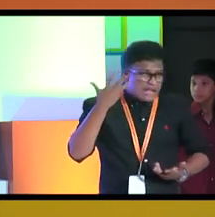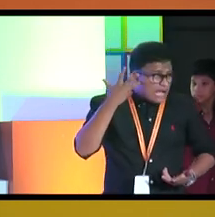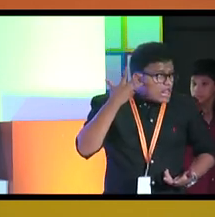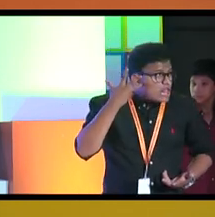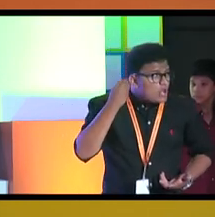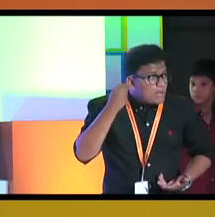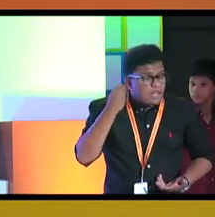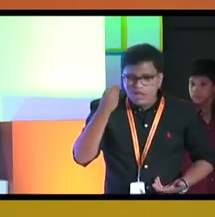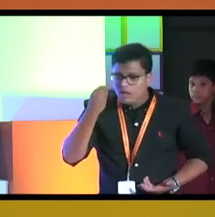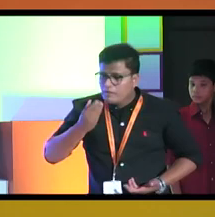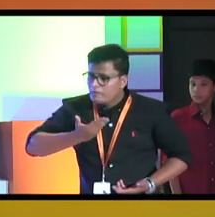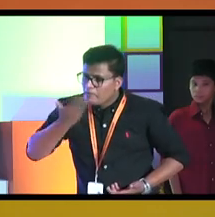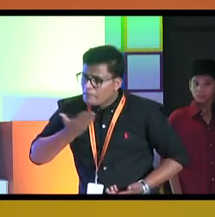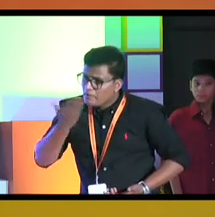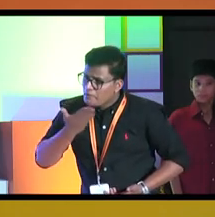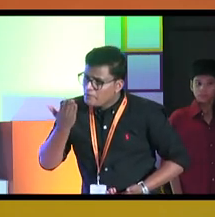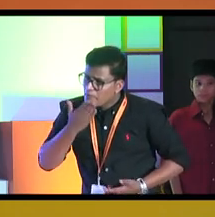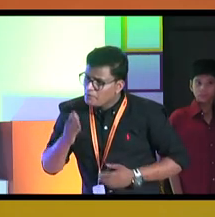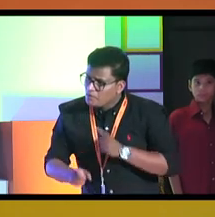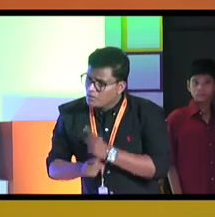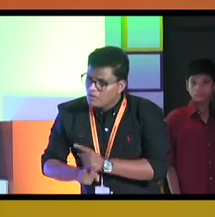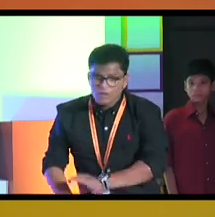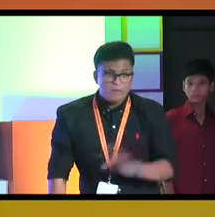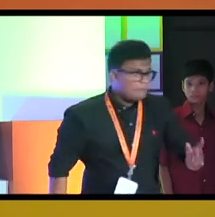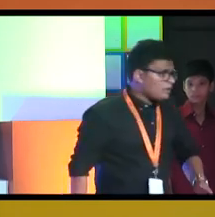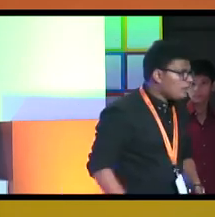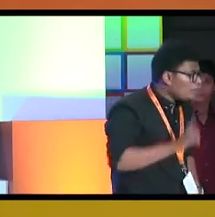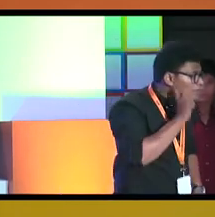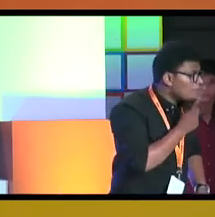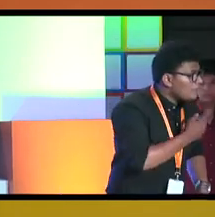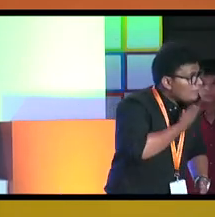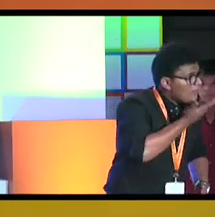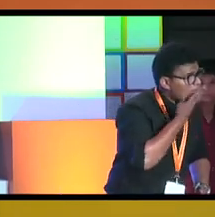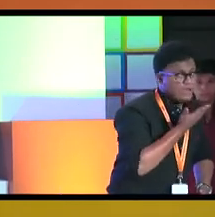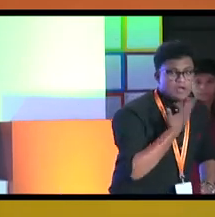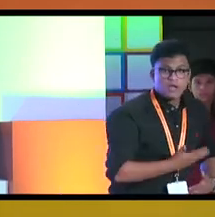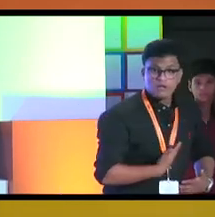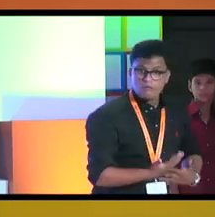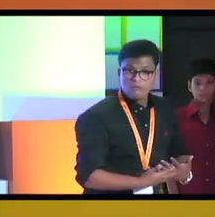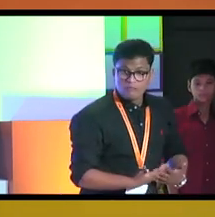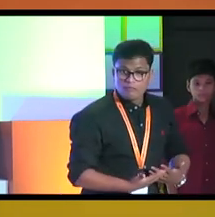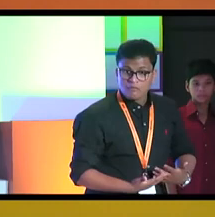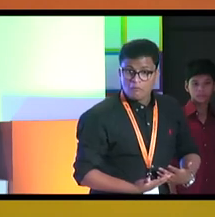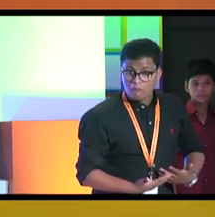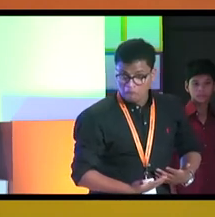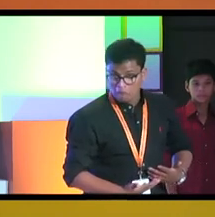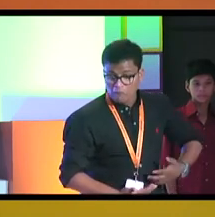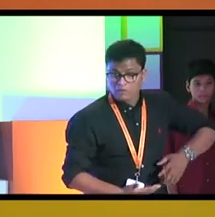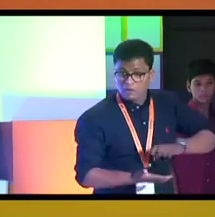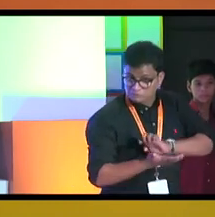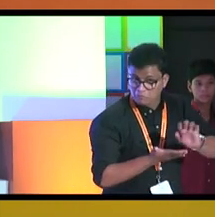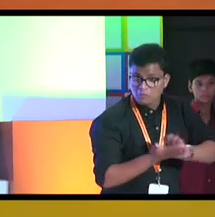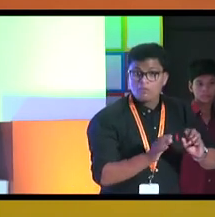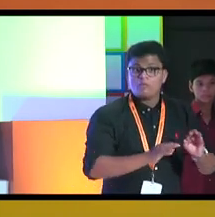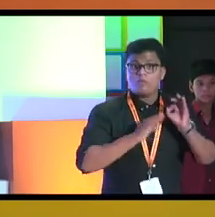syllabus by the same teacher, and they appear for the exam, the similar exams. And then